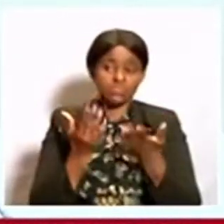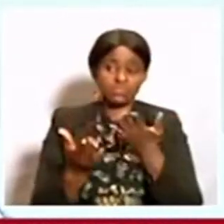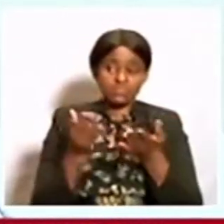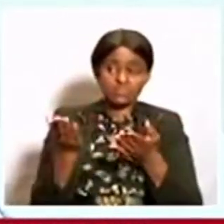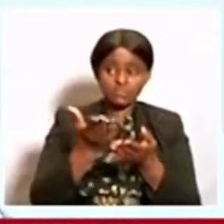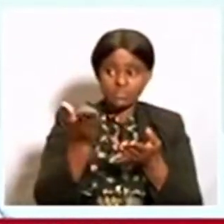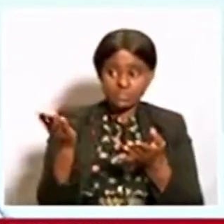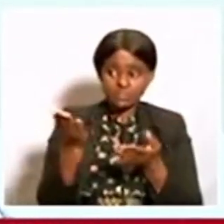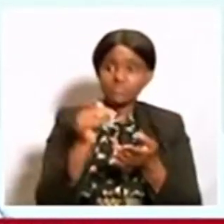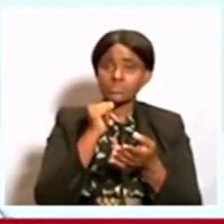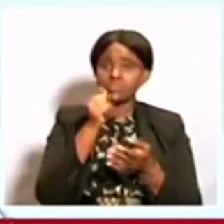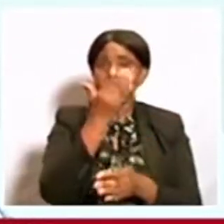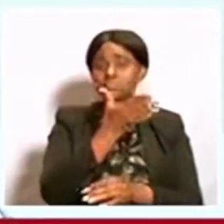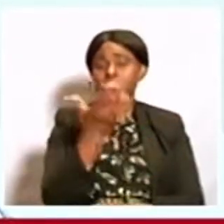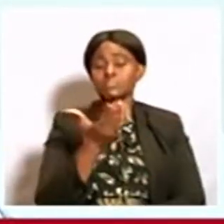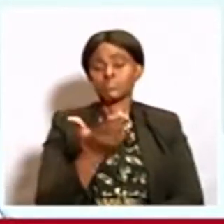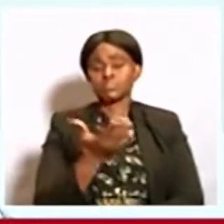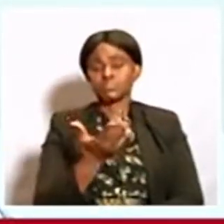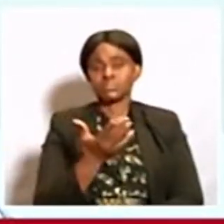of you were not there.